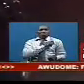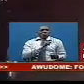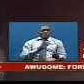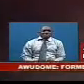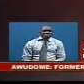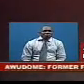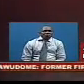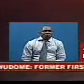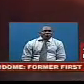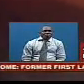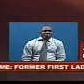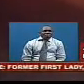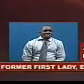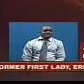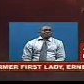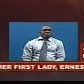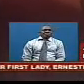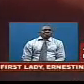officer.